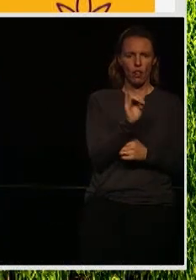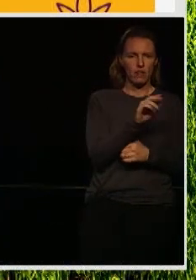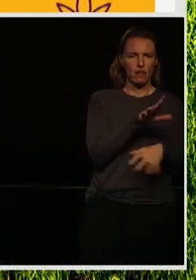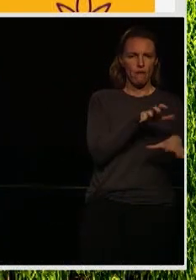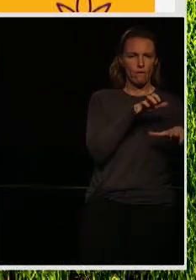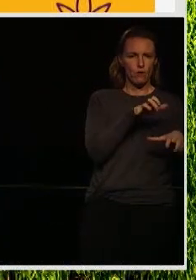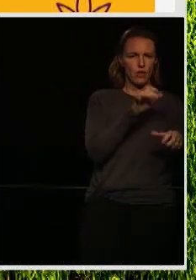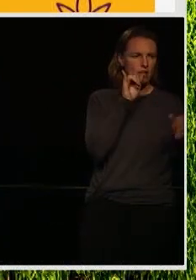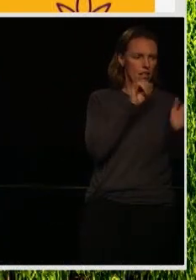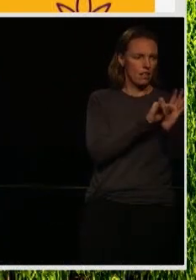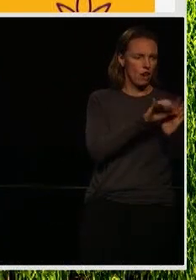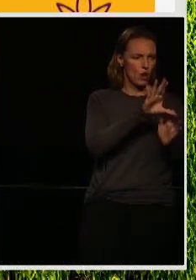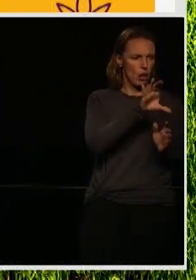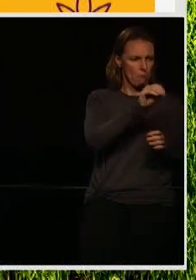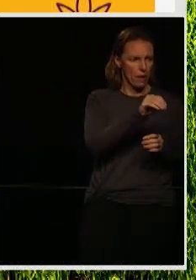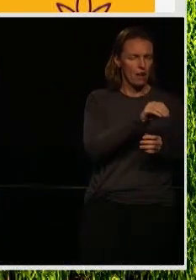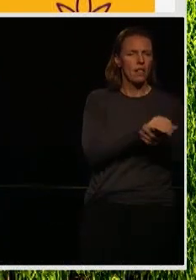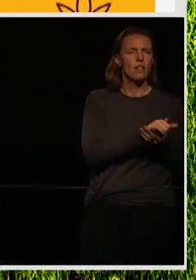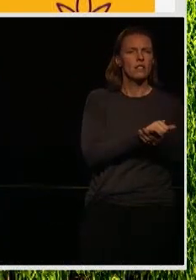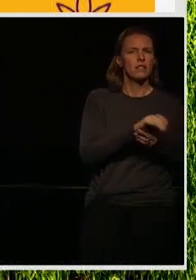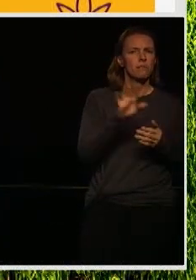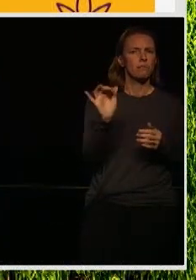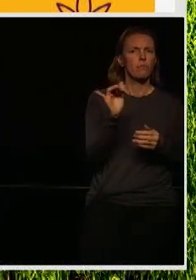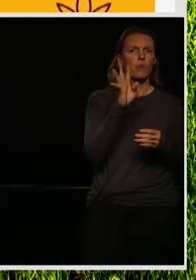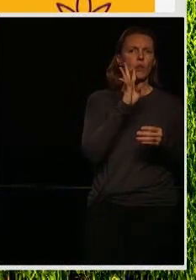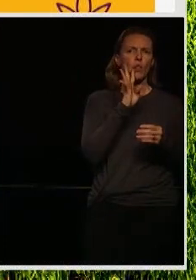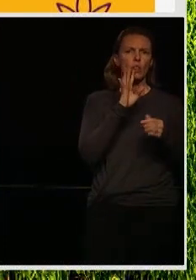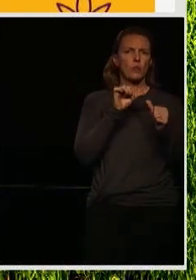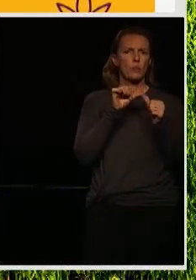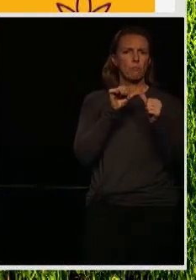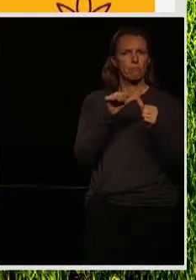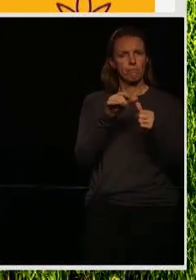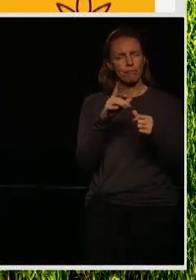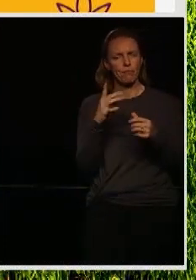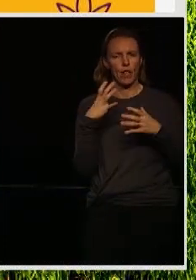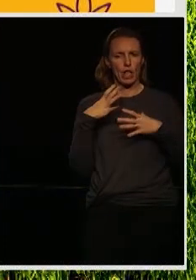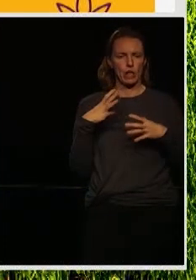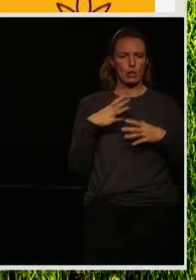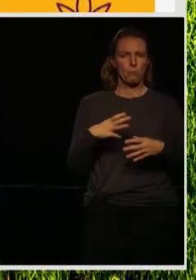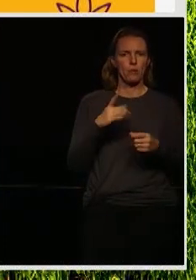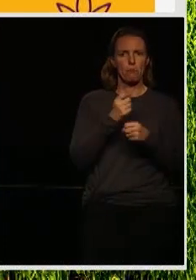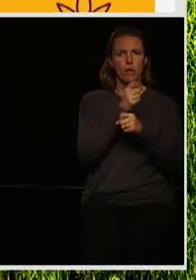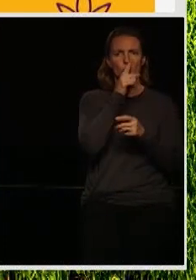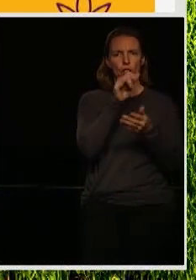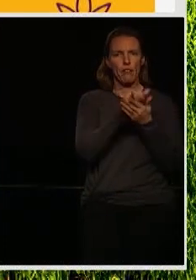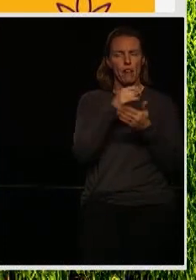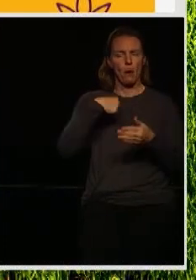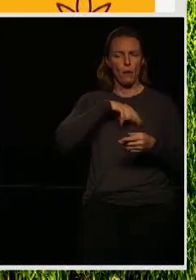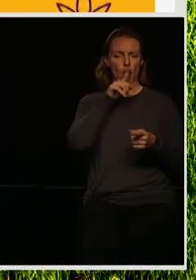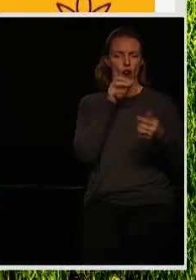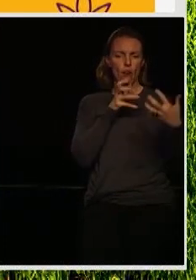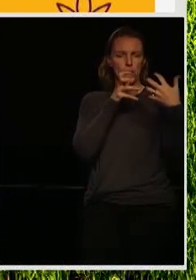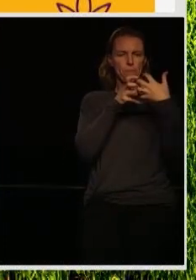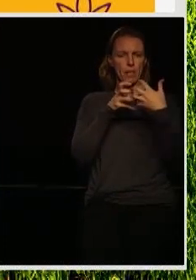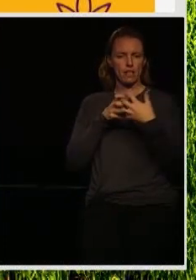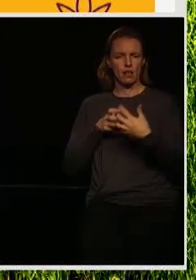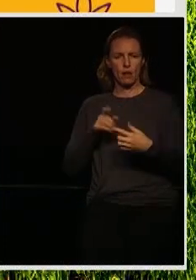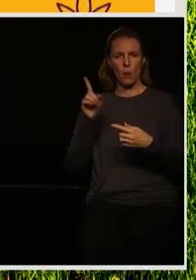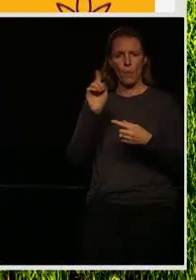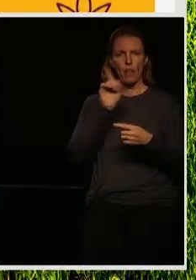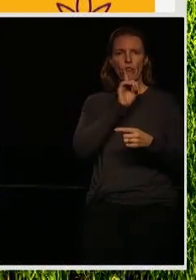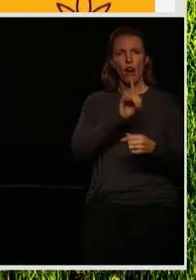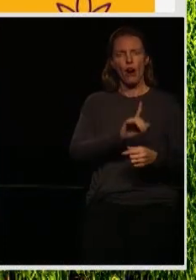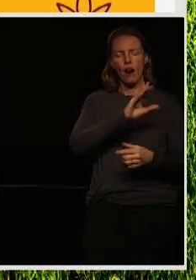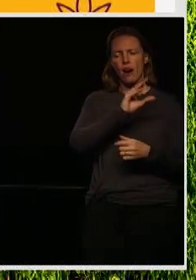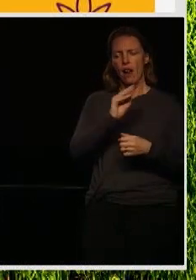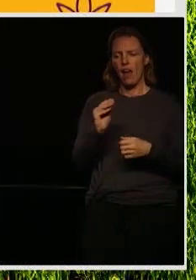company. We also continuously talk to our customers to make sure that we are meeting them where they